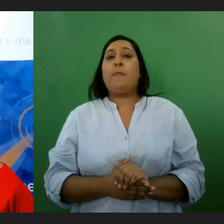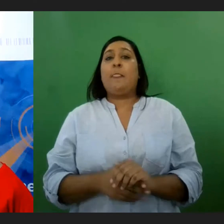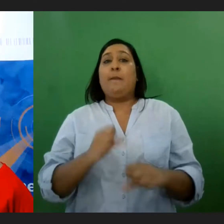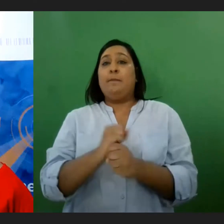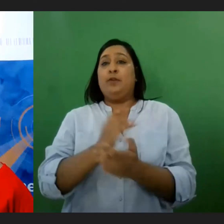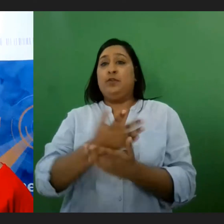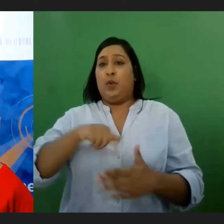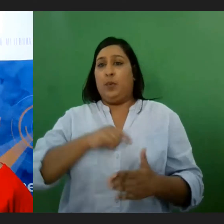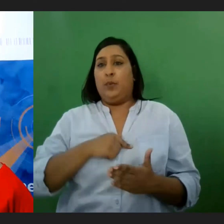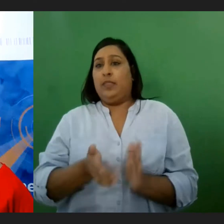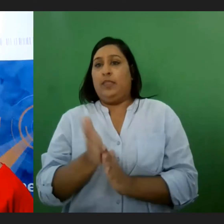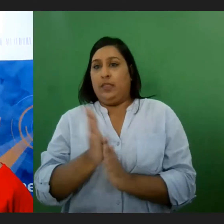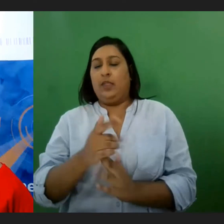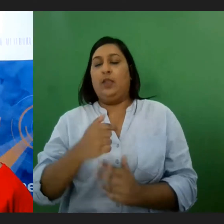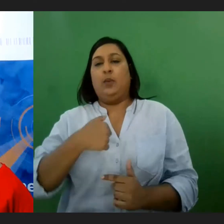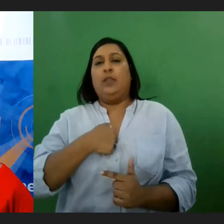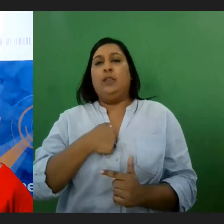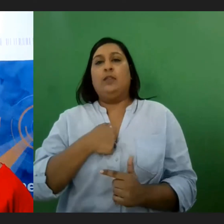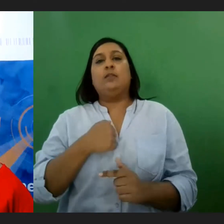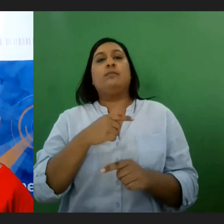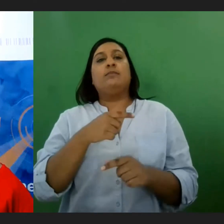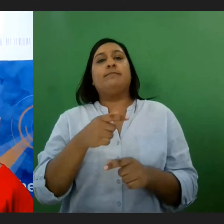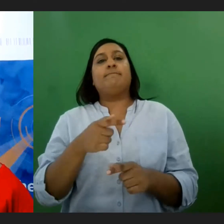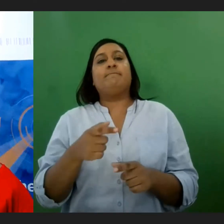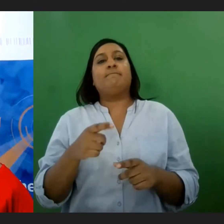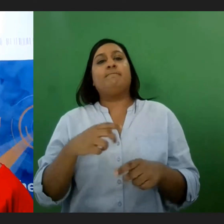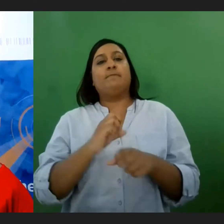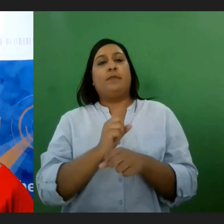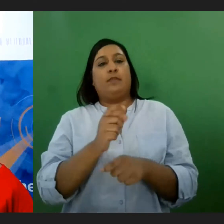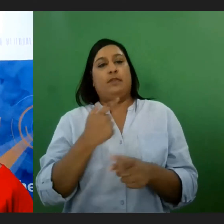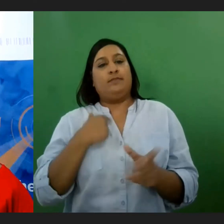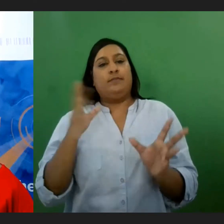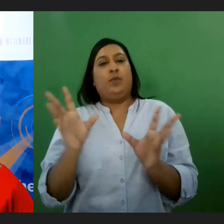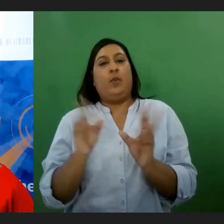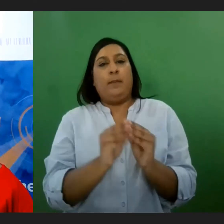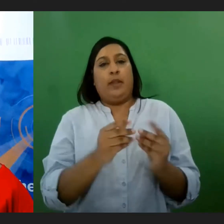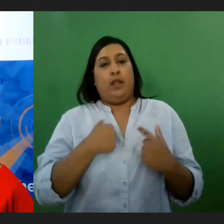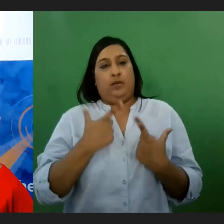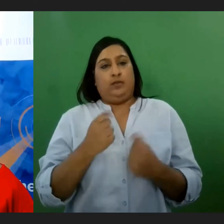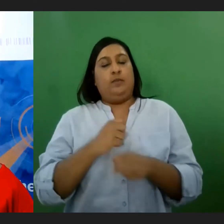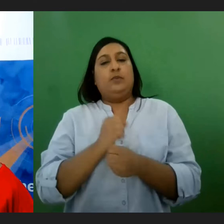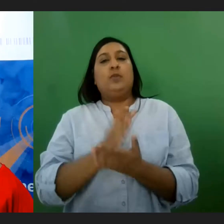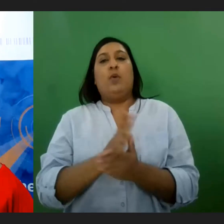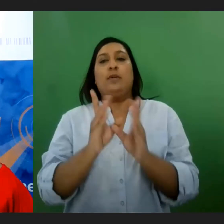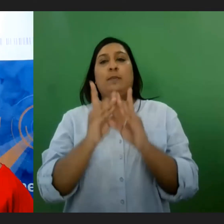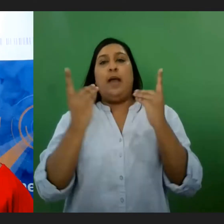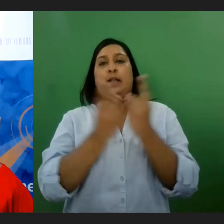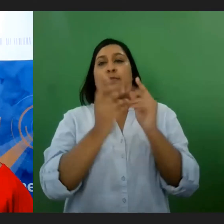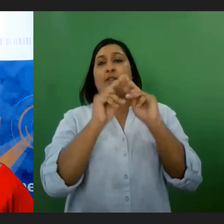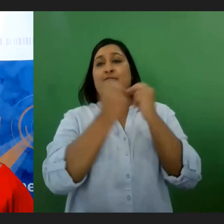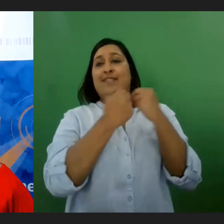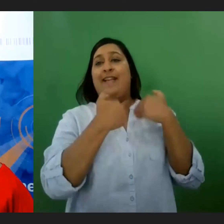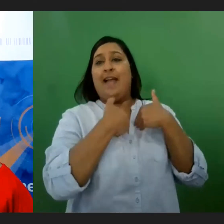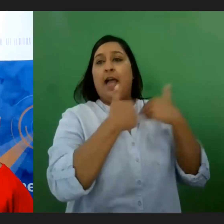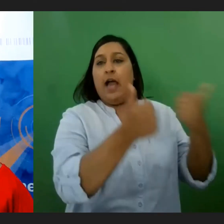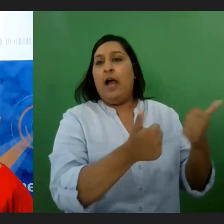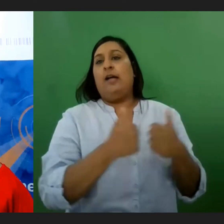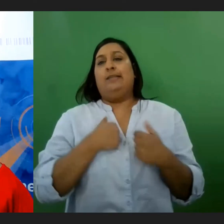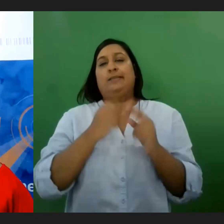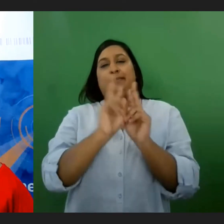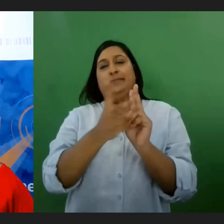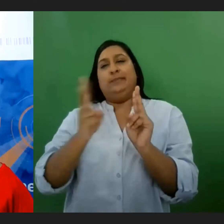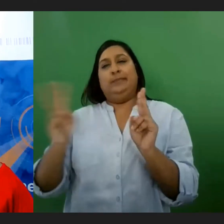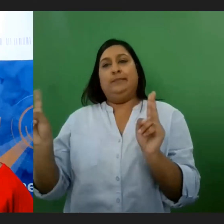share research from the National Department of Health and Human Sciences Research Council and our Forgotten Agenda